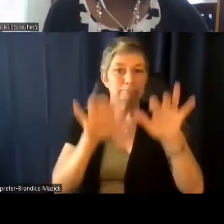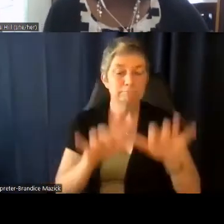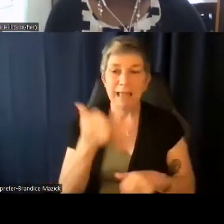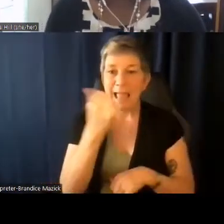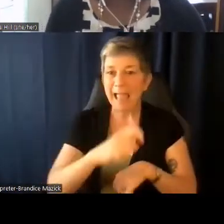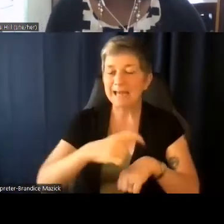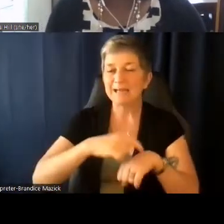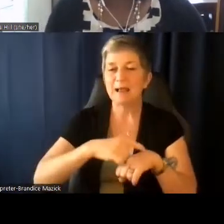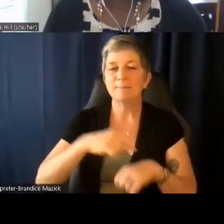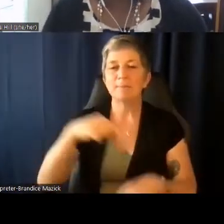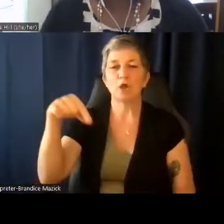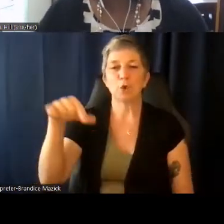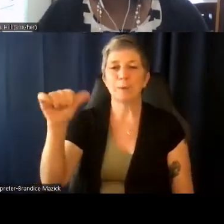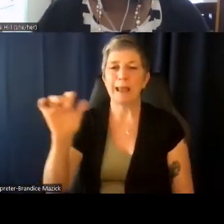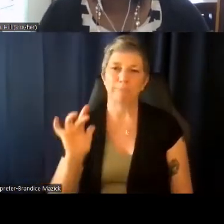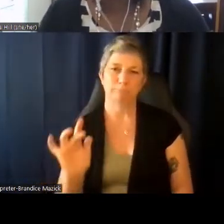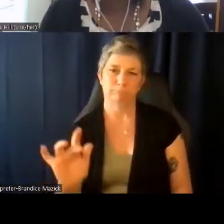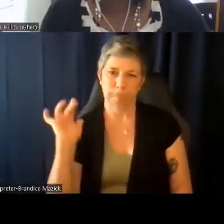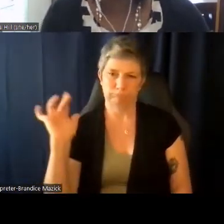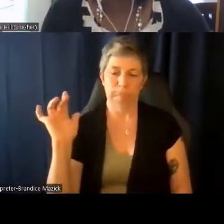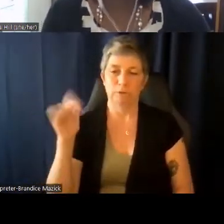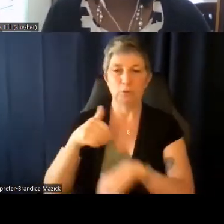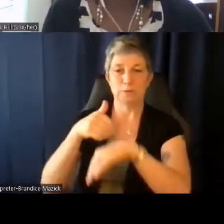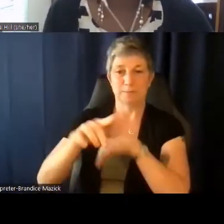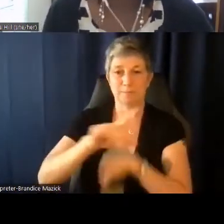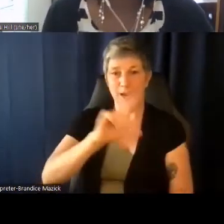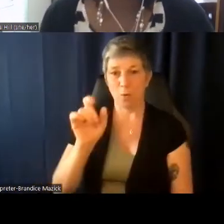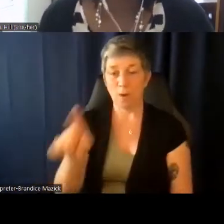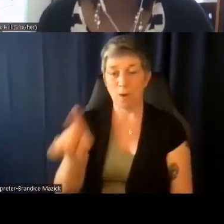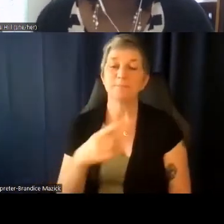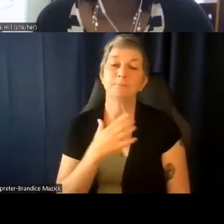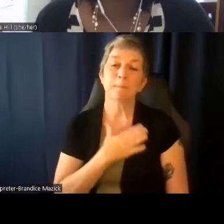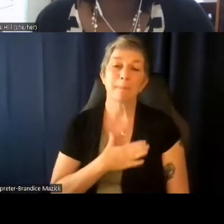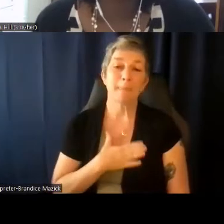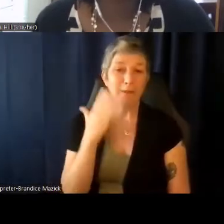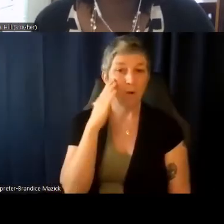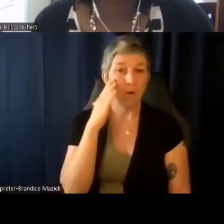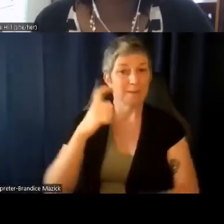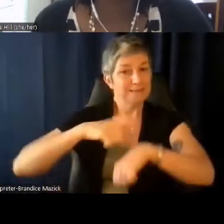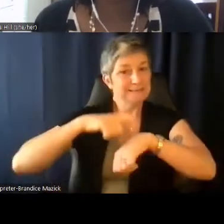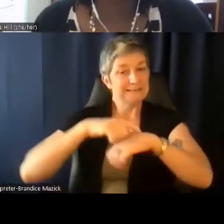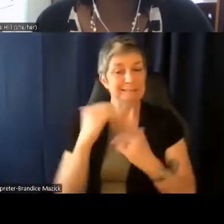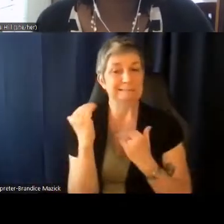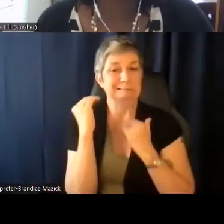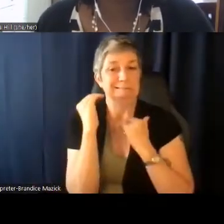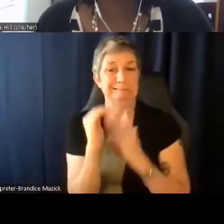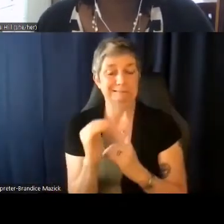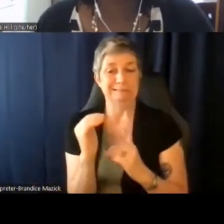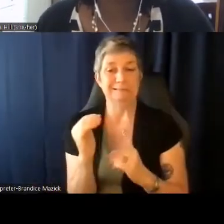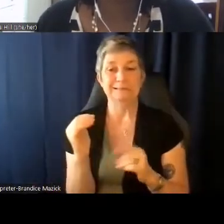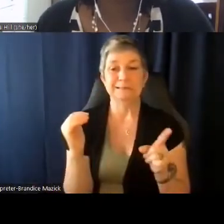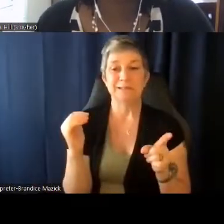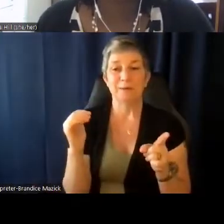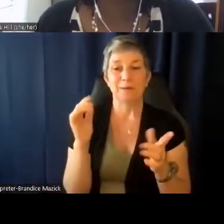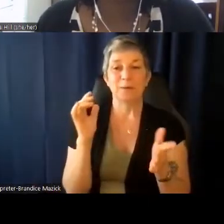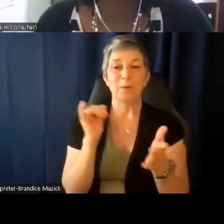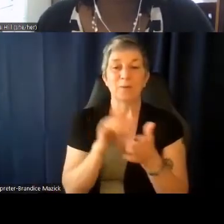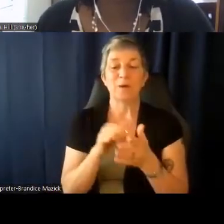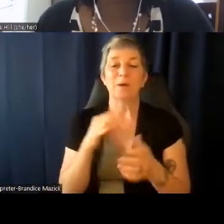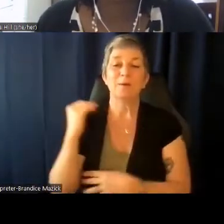same Q&A button on the Zoom panel. Please note, though, that due to time constraints, we might not be able to answer your question